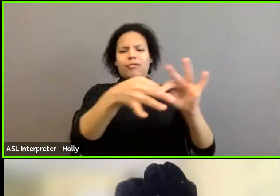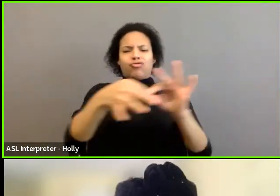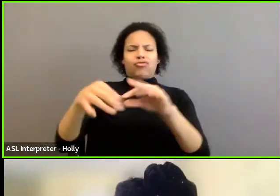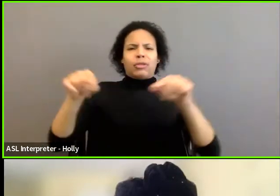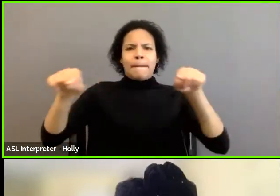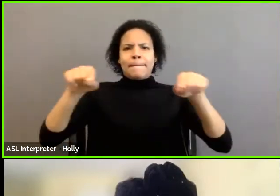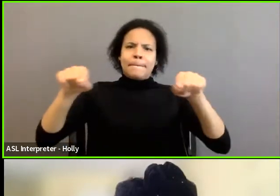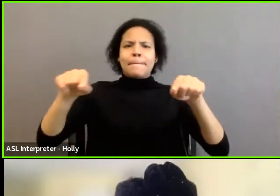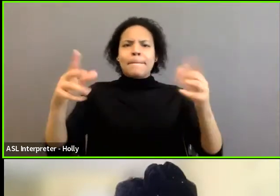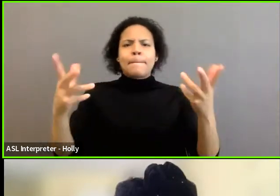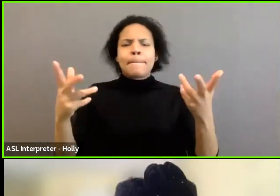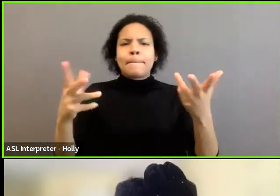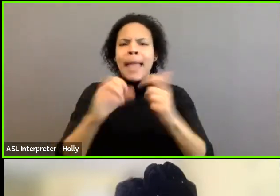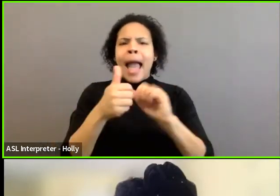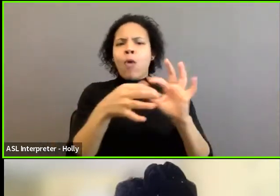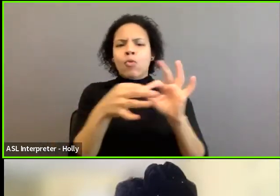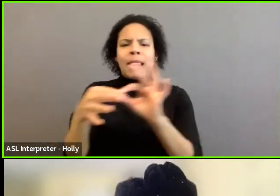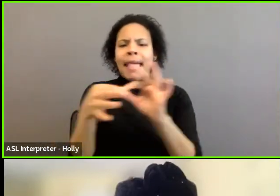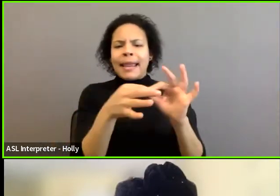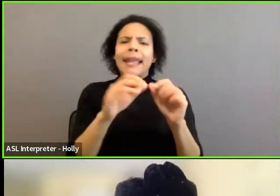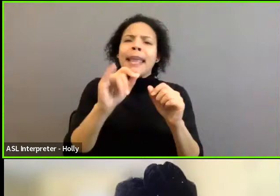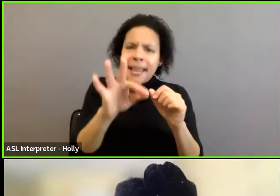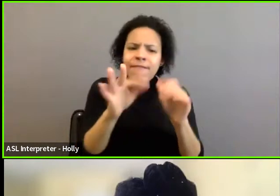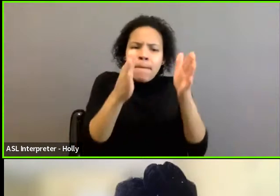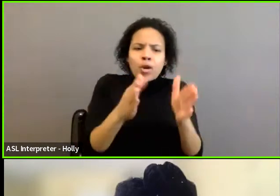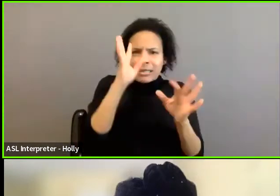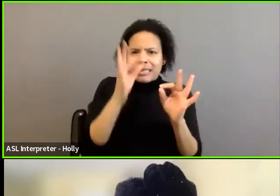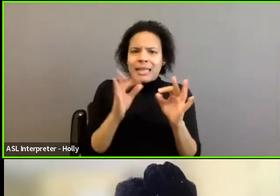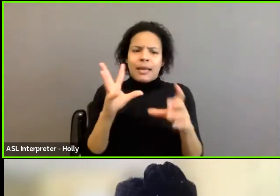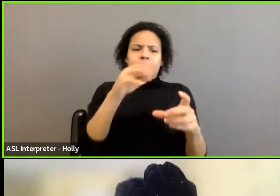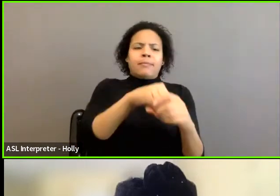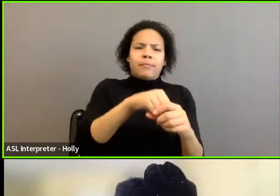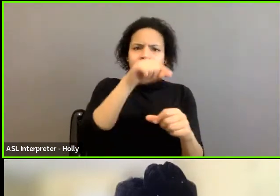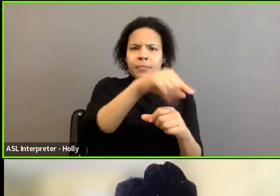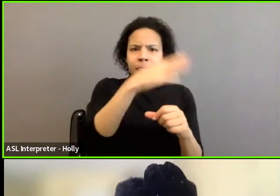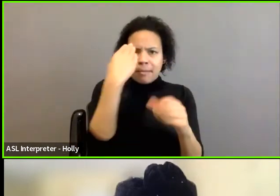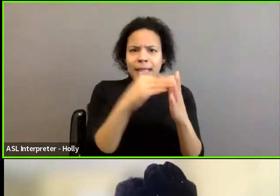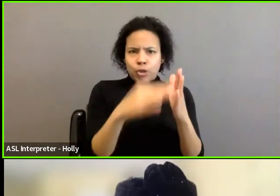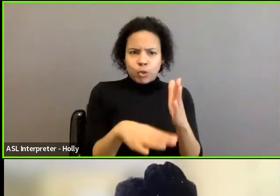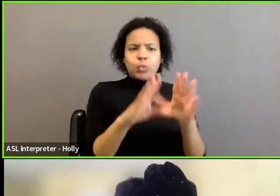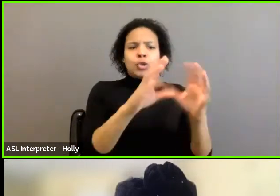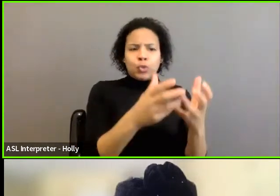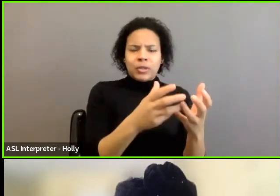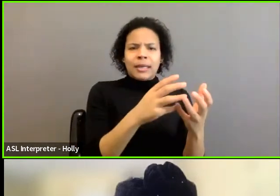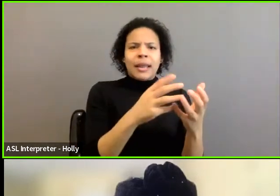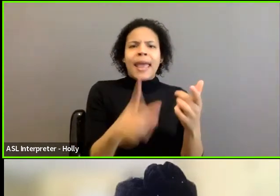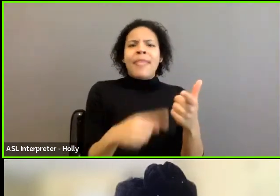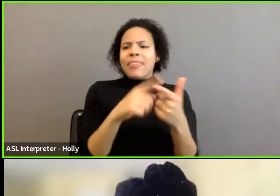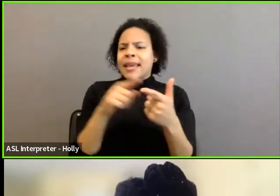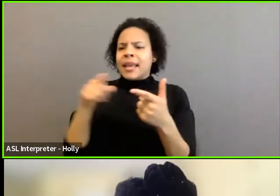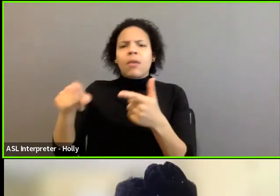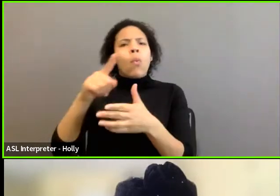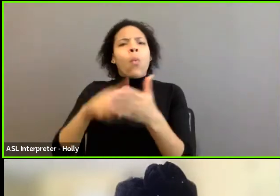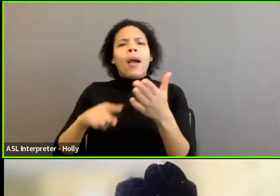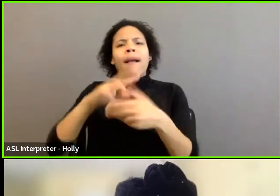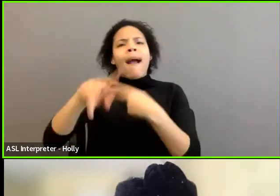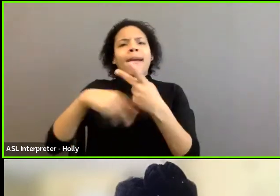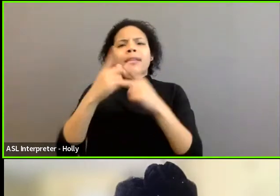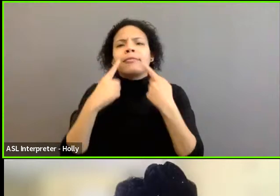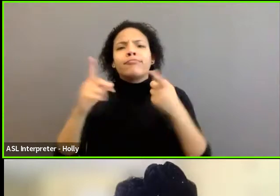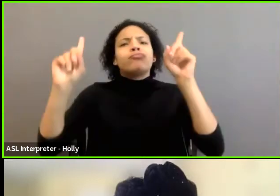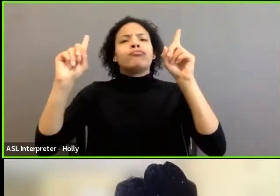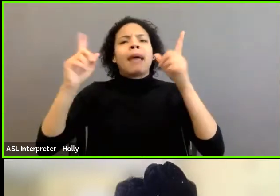the correlation between the two. So a little bit about the history. The Black Student Union was founded during